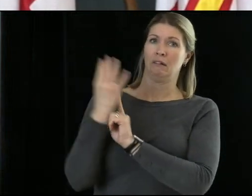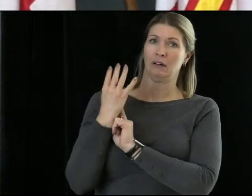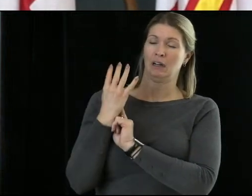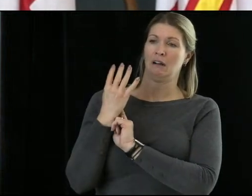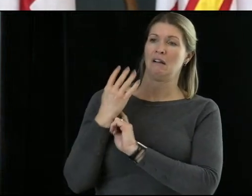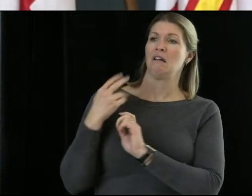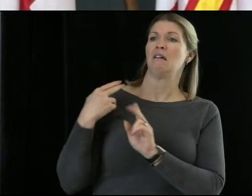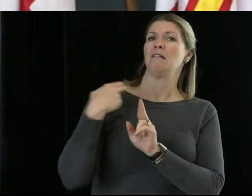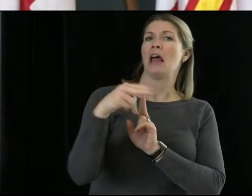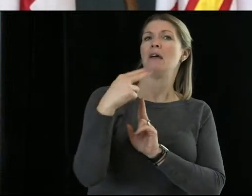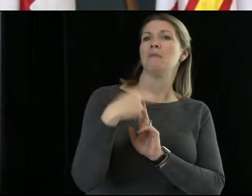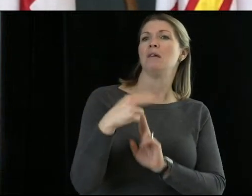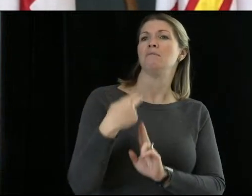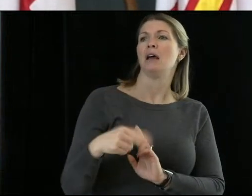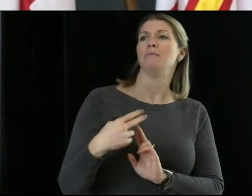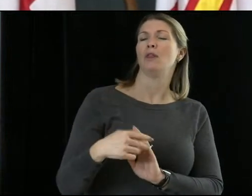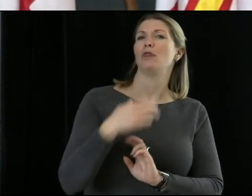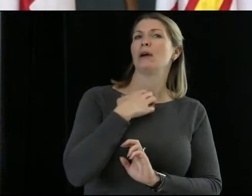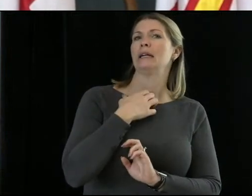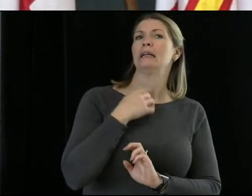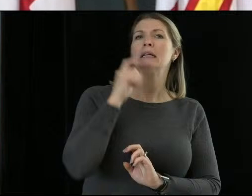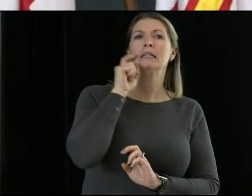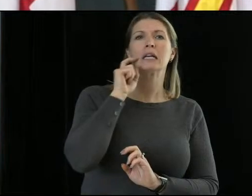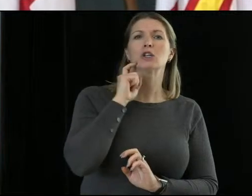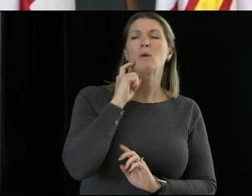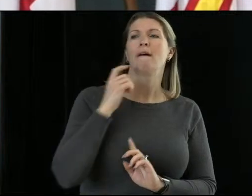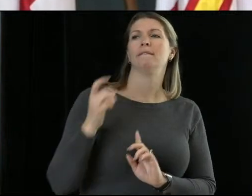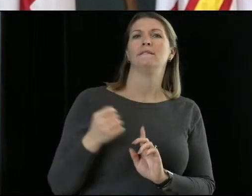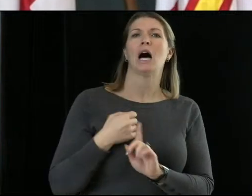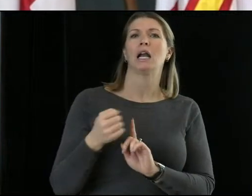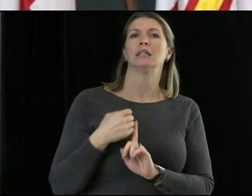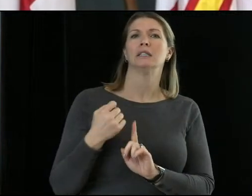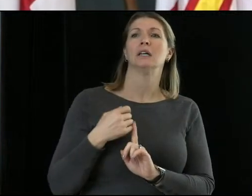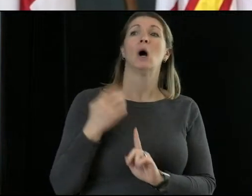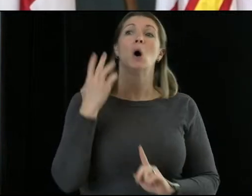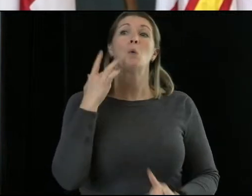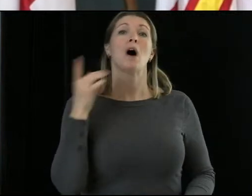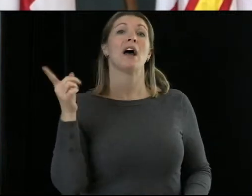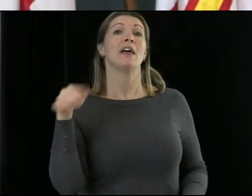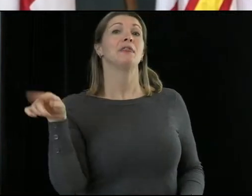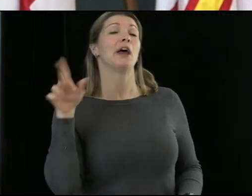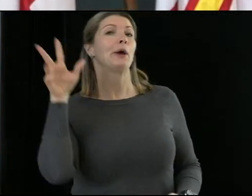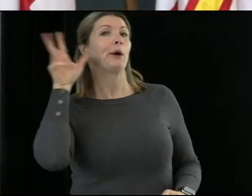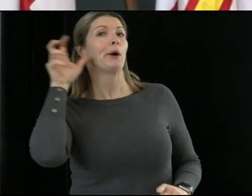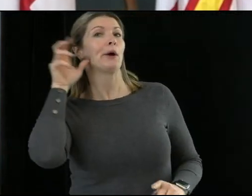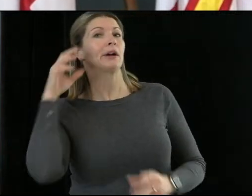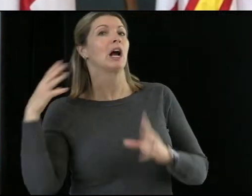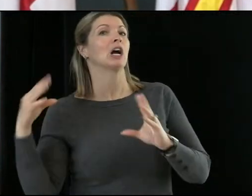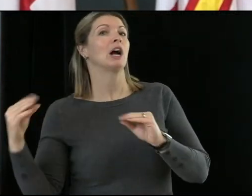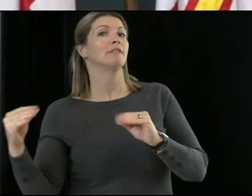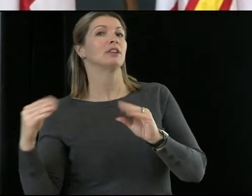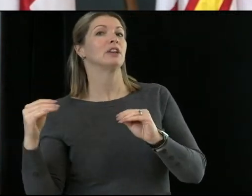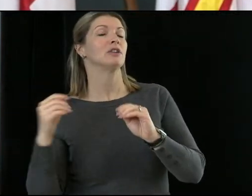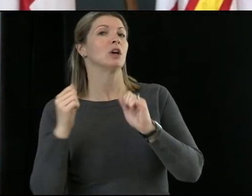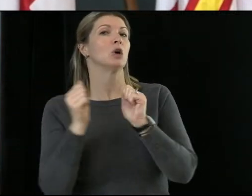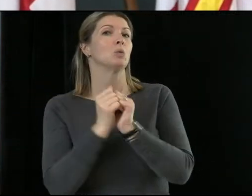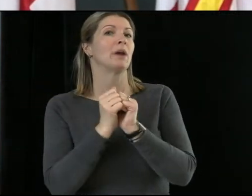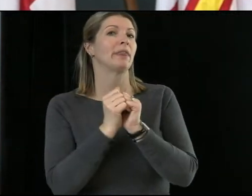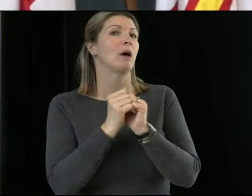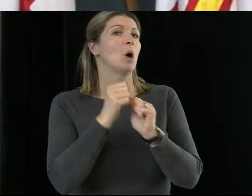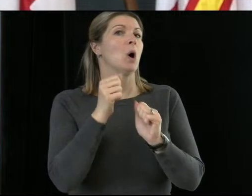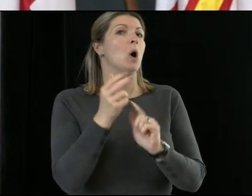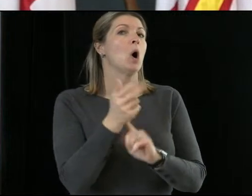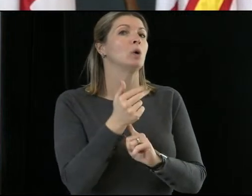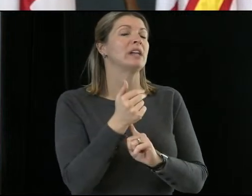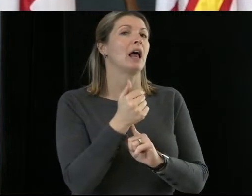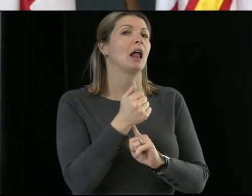and threatening sexual violence. They overheard my conversation with colleagues in the hotel lobby about being transgender